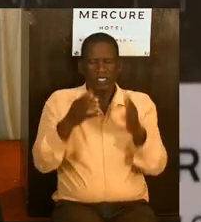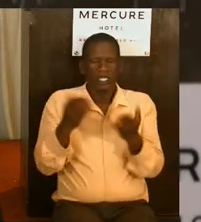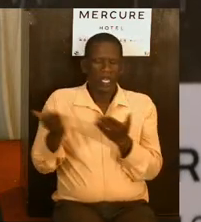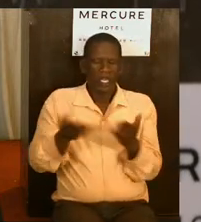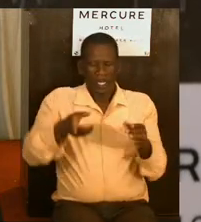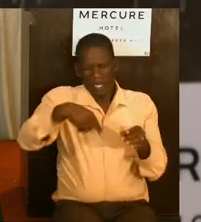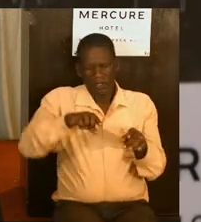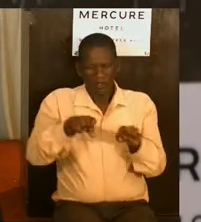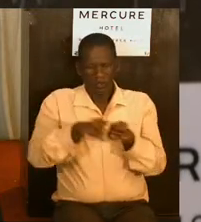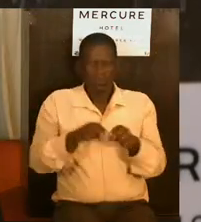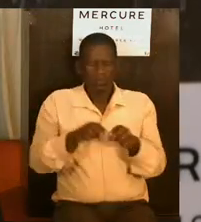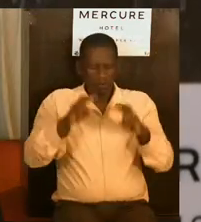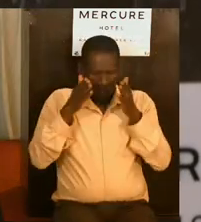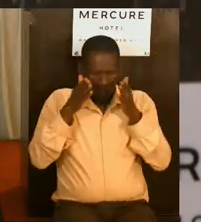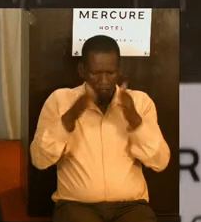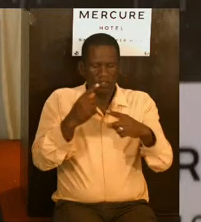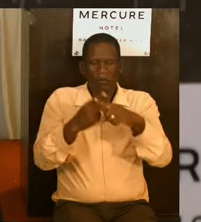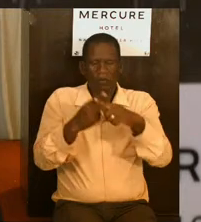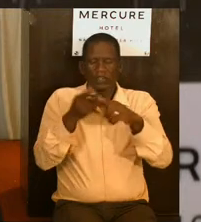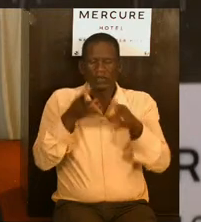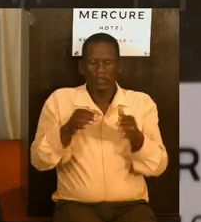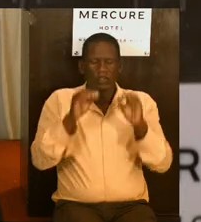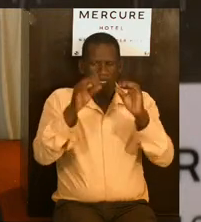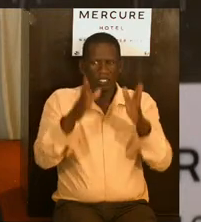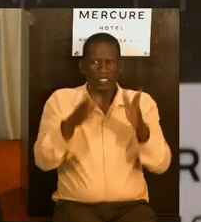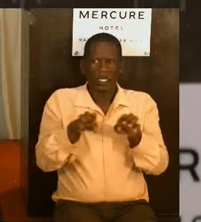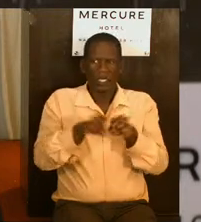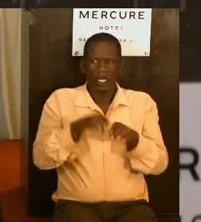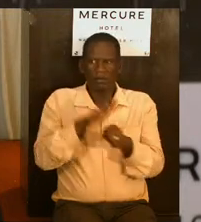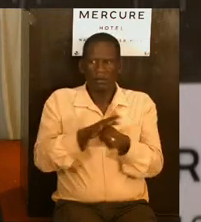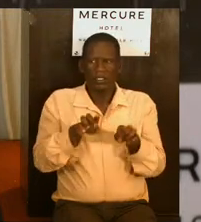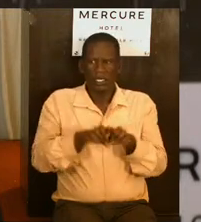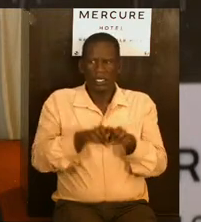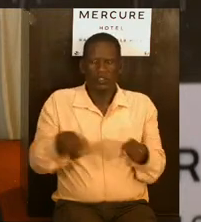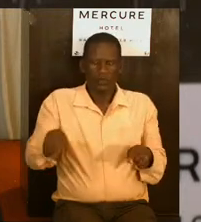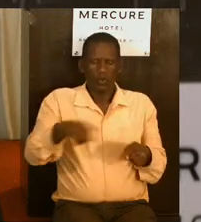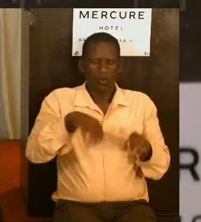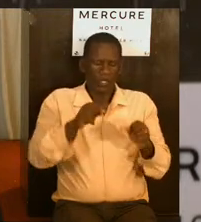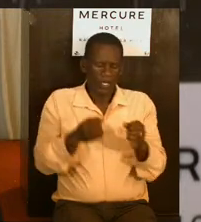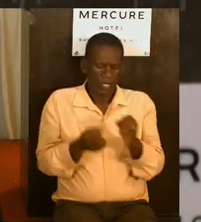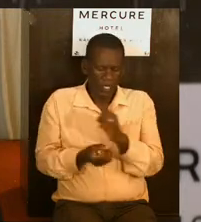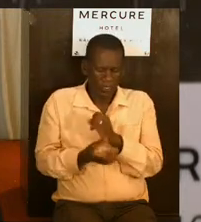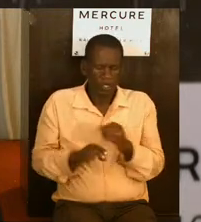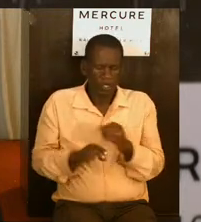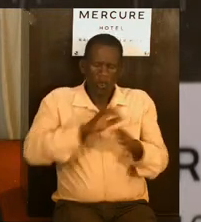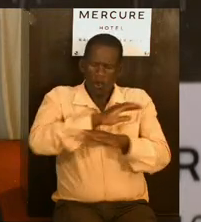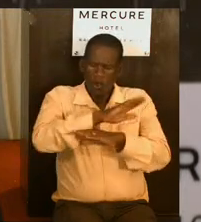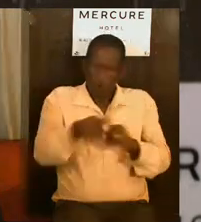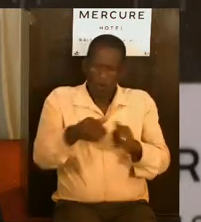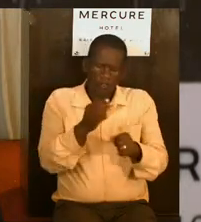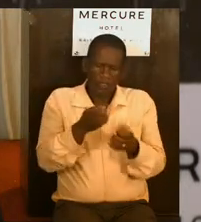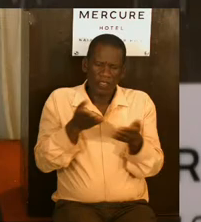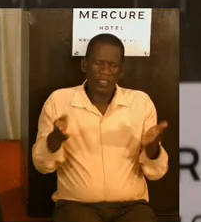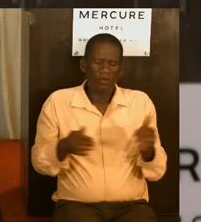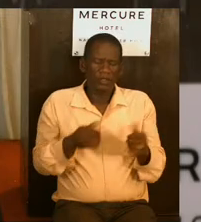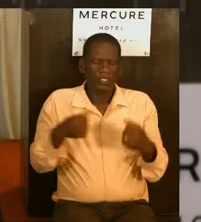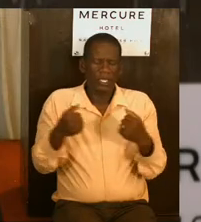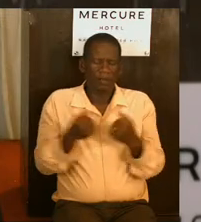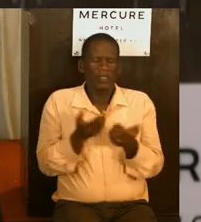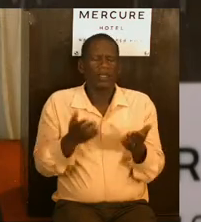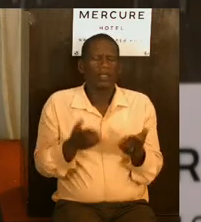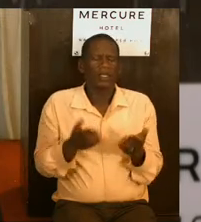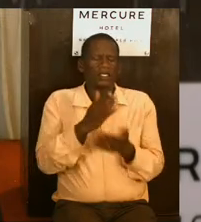us also look about the positives even as much as we highlight all the abuses that are going on